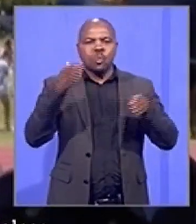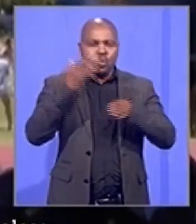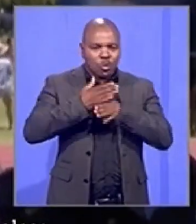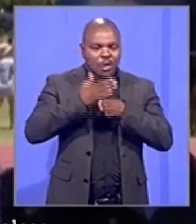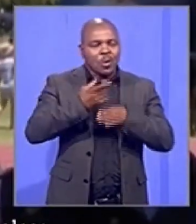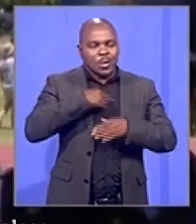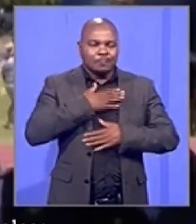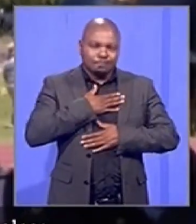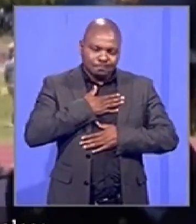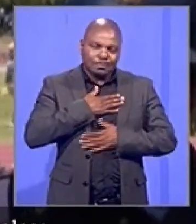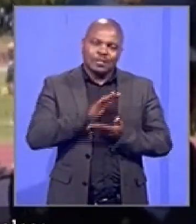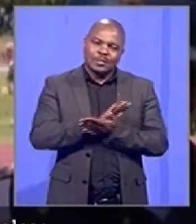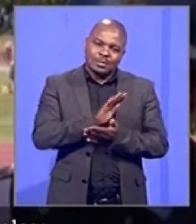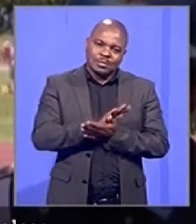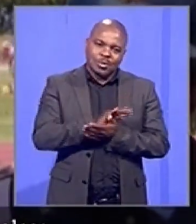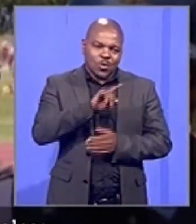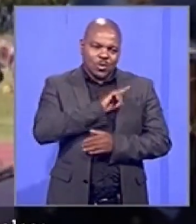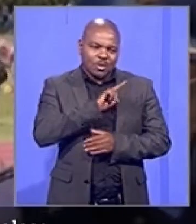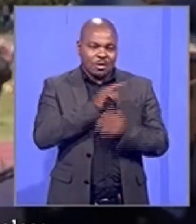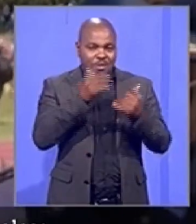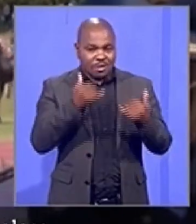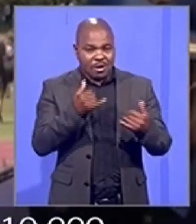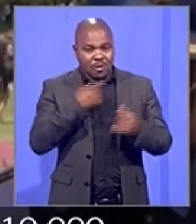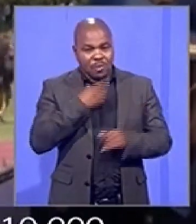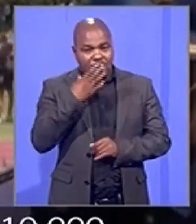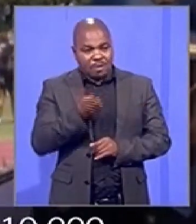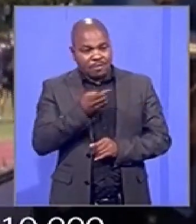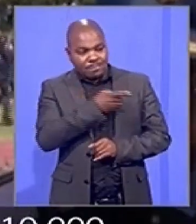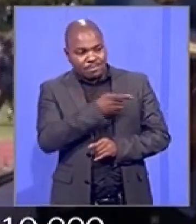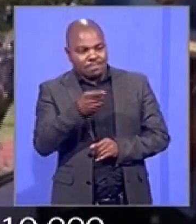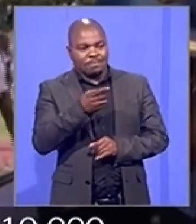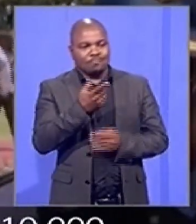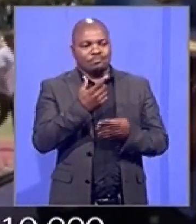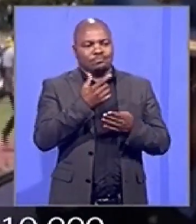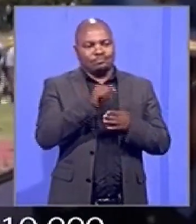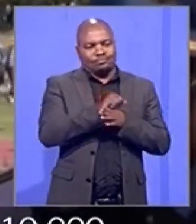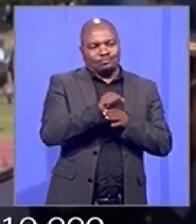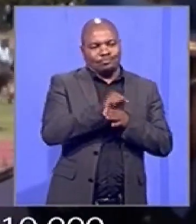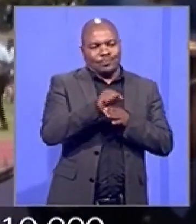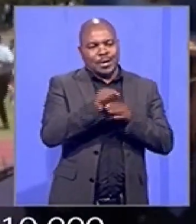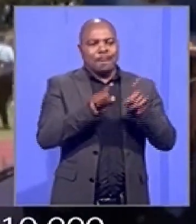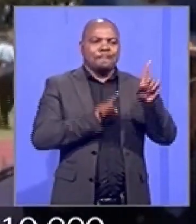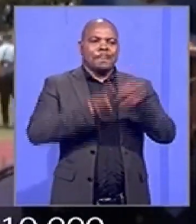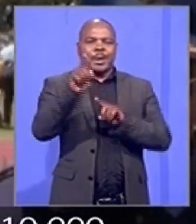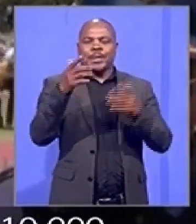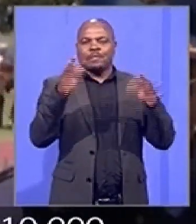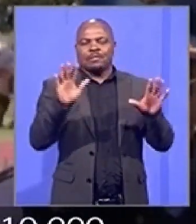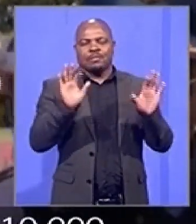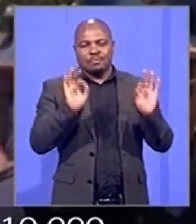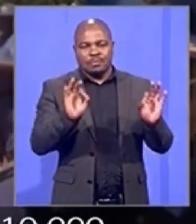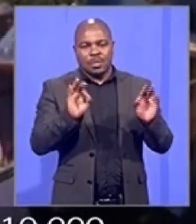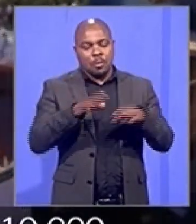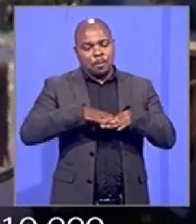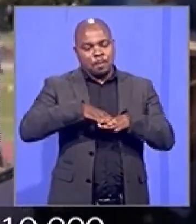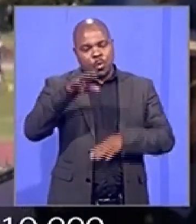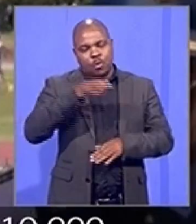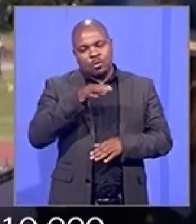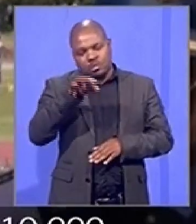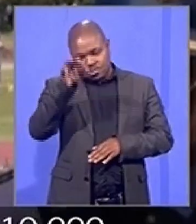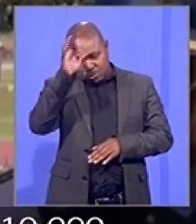that, the fact that we have this passing out parade, so we will have more members on the